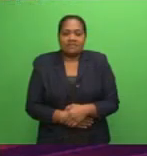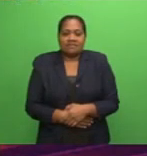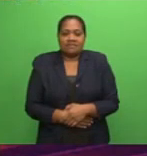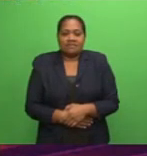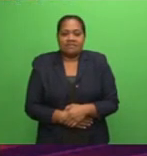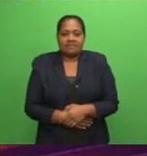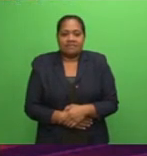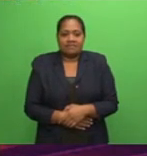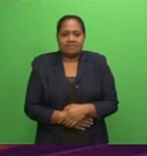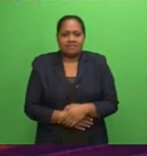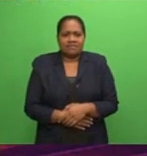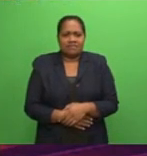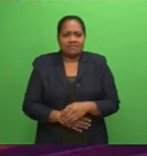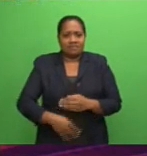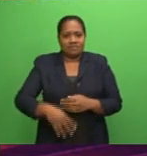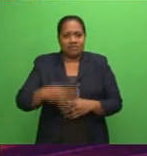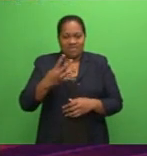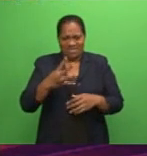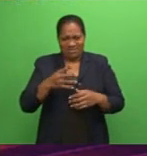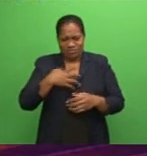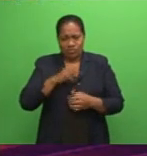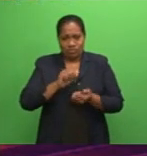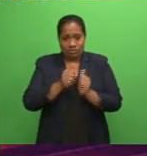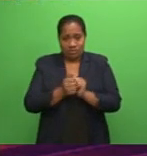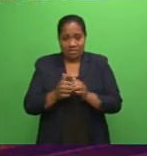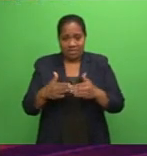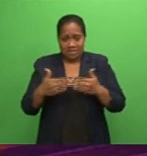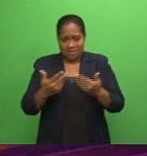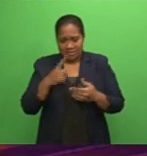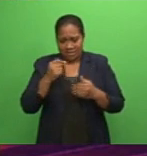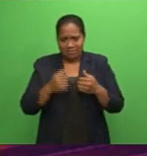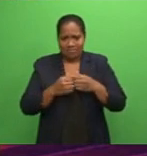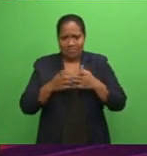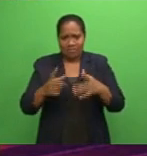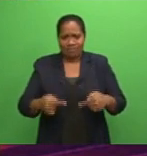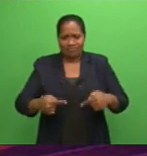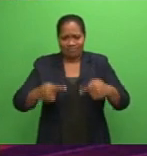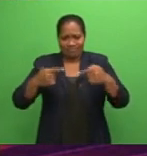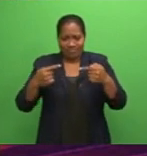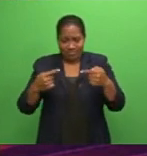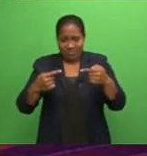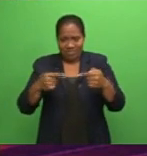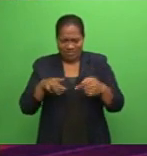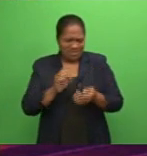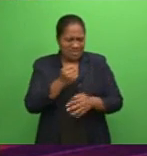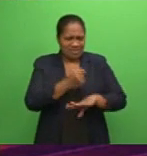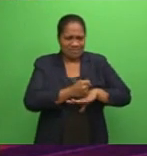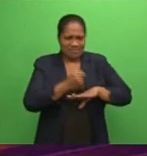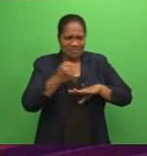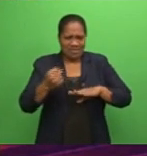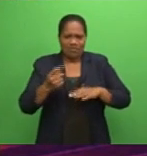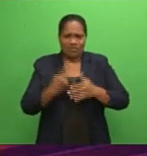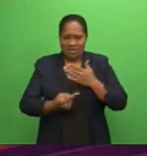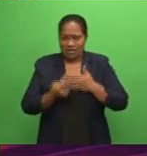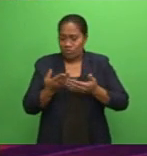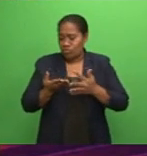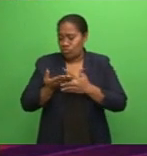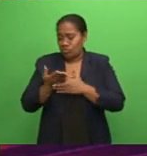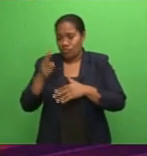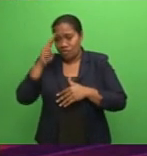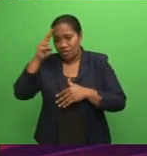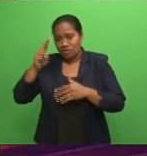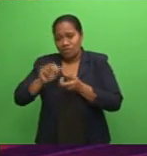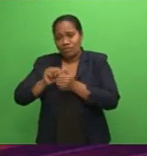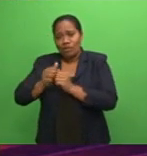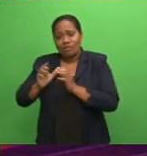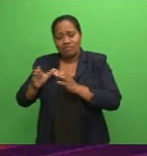Fourteen more sports can now begin their respective competitions after being accredited by government through the National Sports Commission.